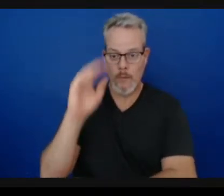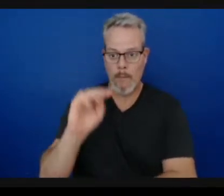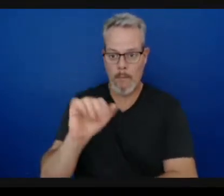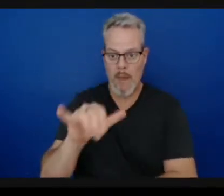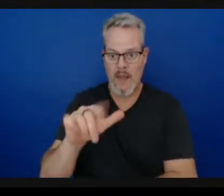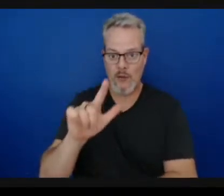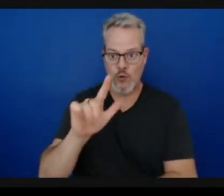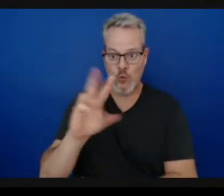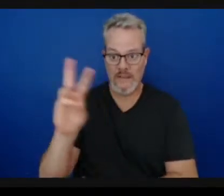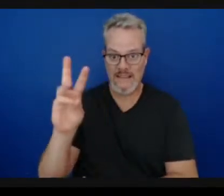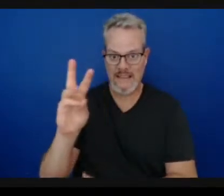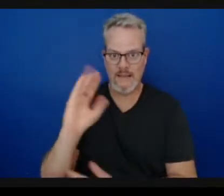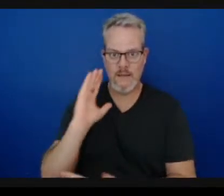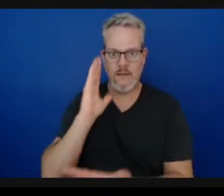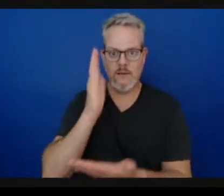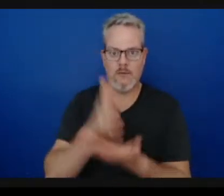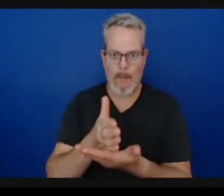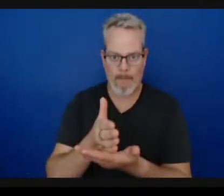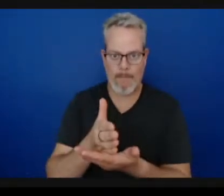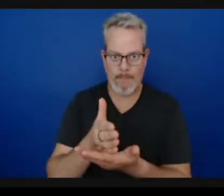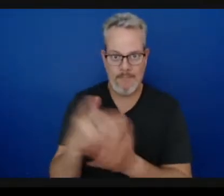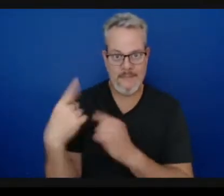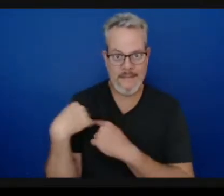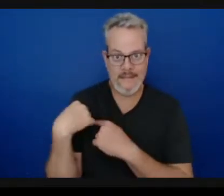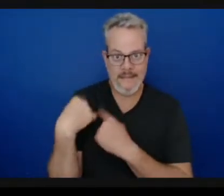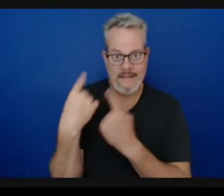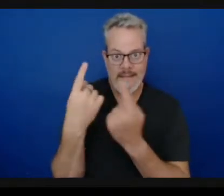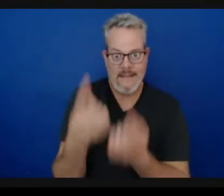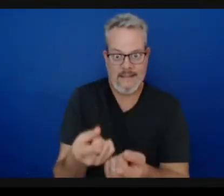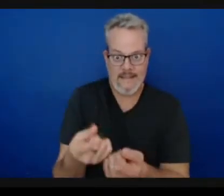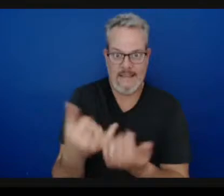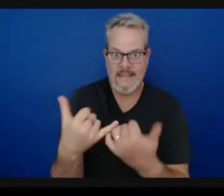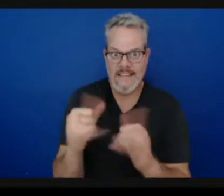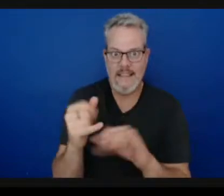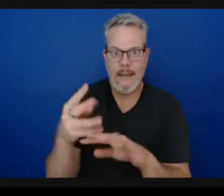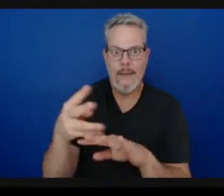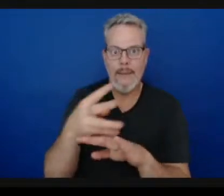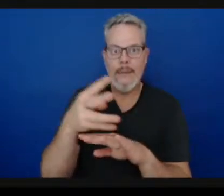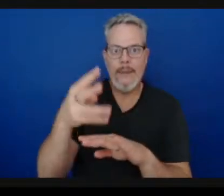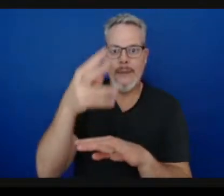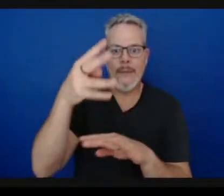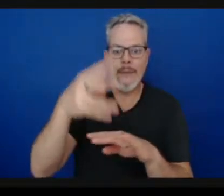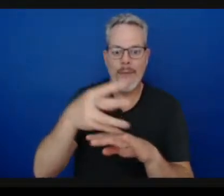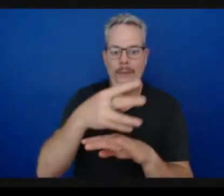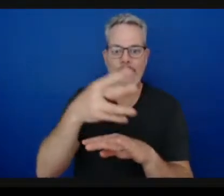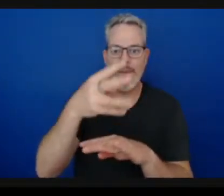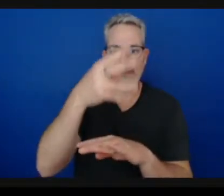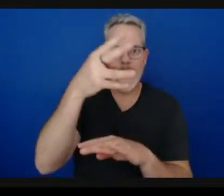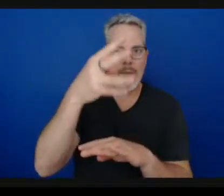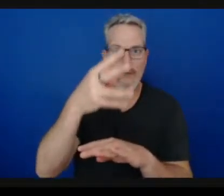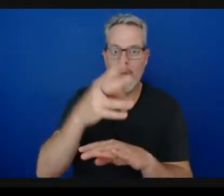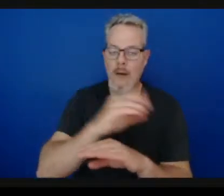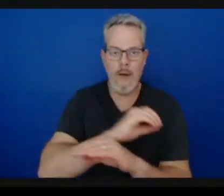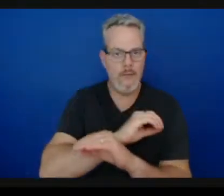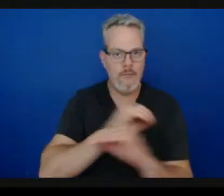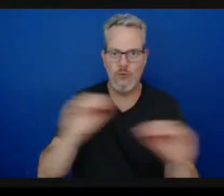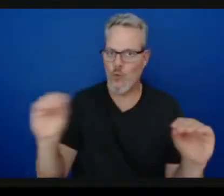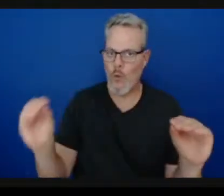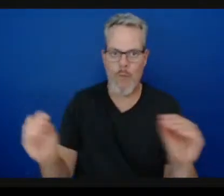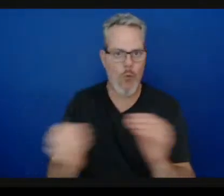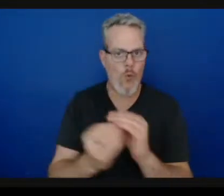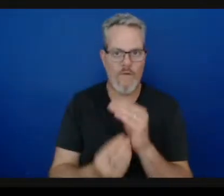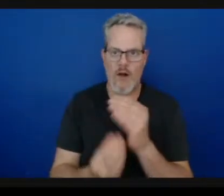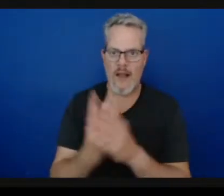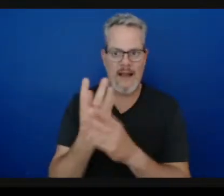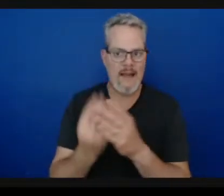sulfur gases have continued to escape from the various vents, but there has been no other volcanic action.